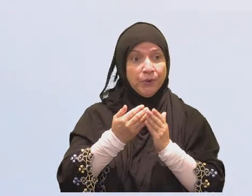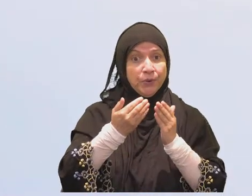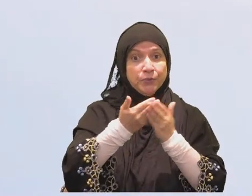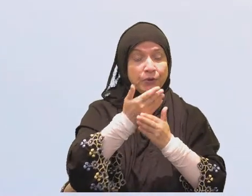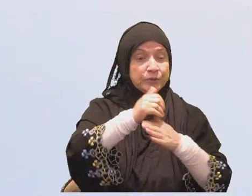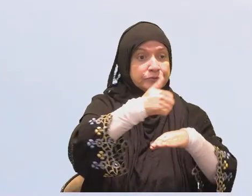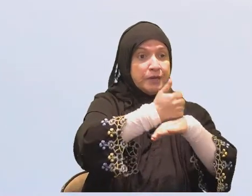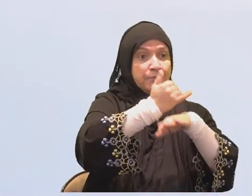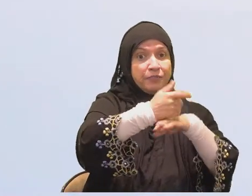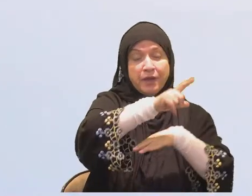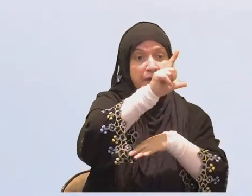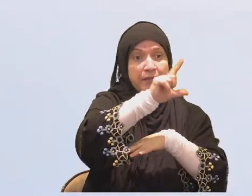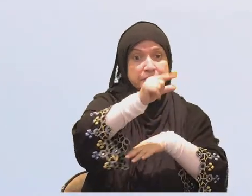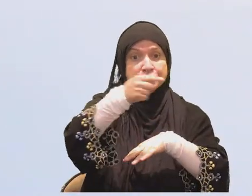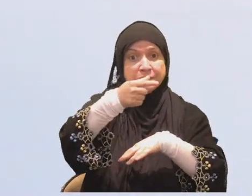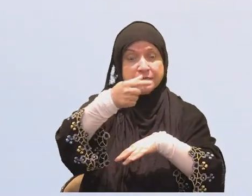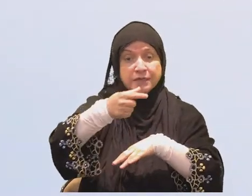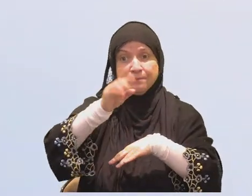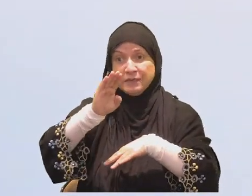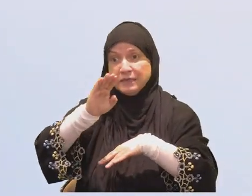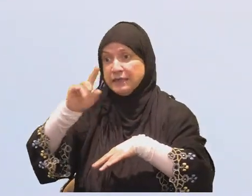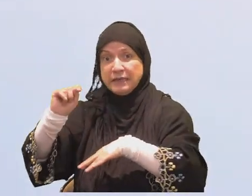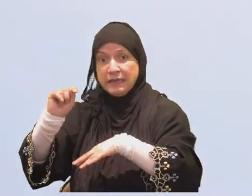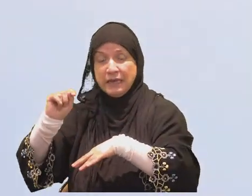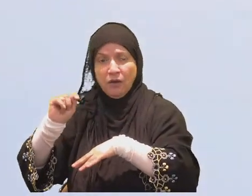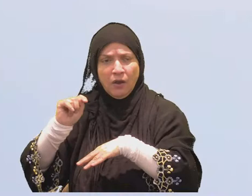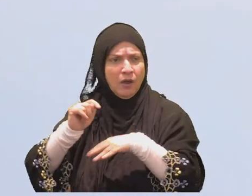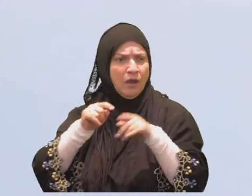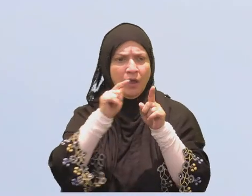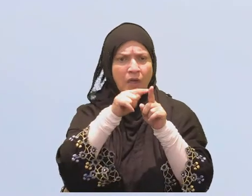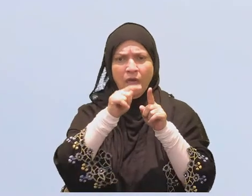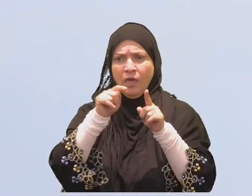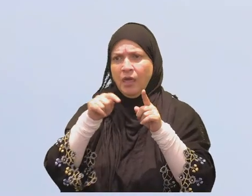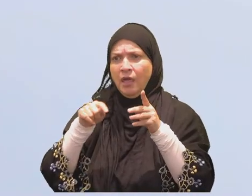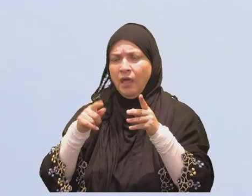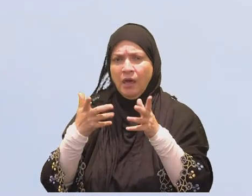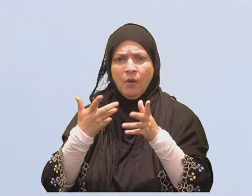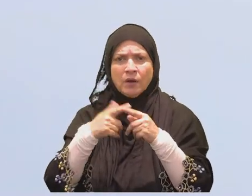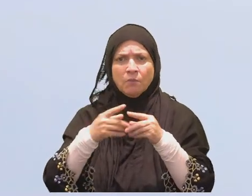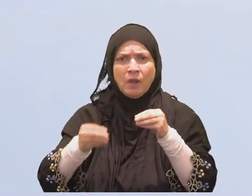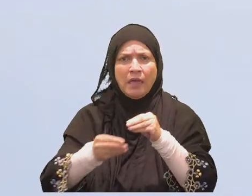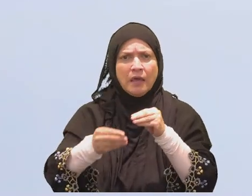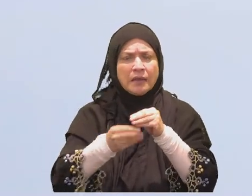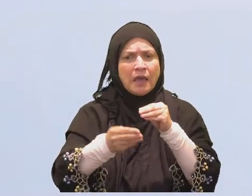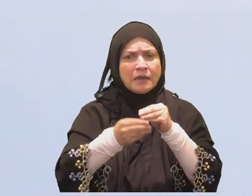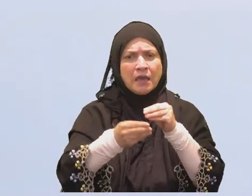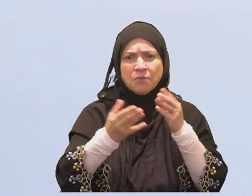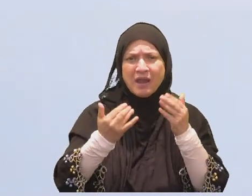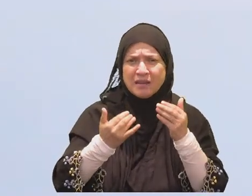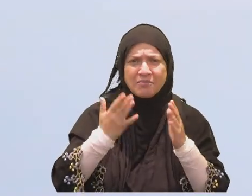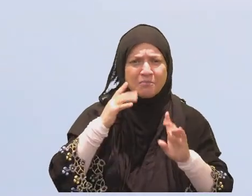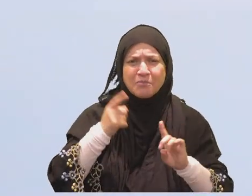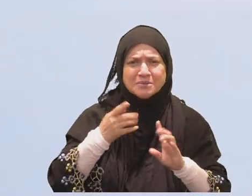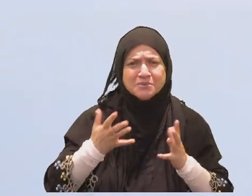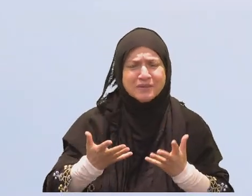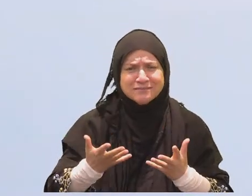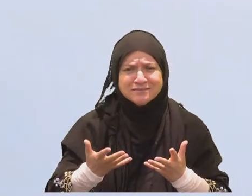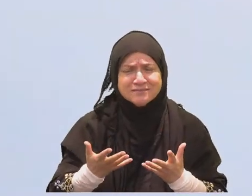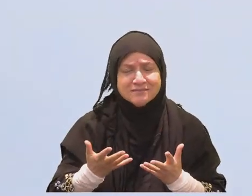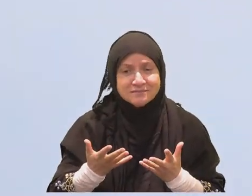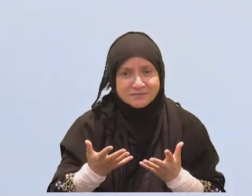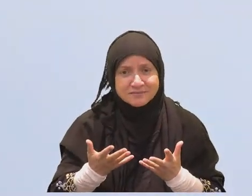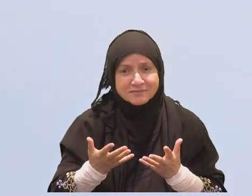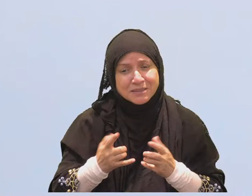Allahumma salli rasulillah. I lost my point. But we